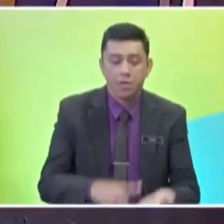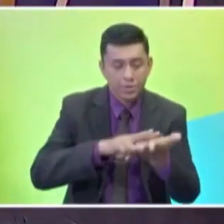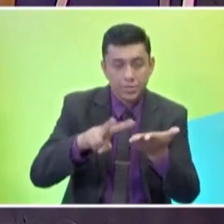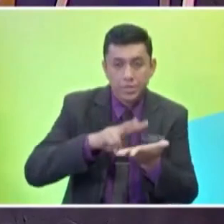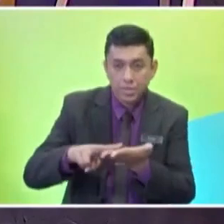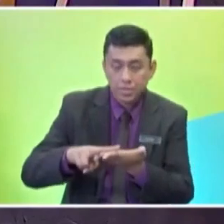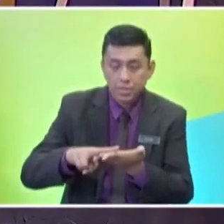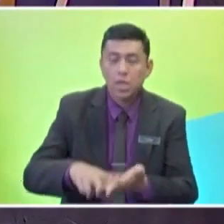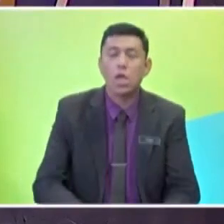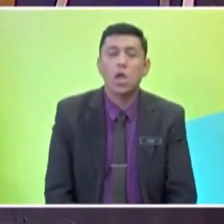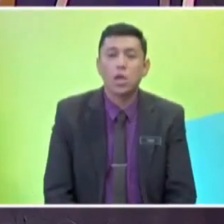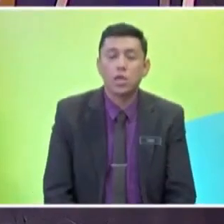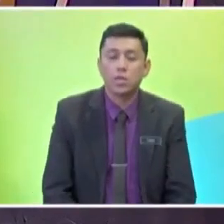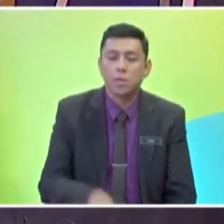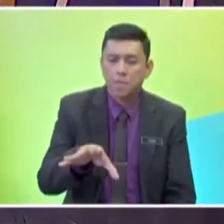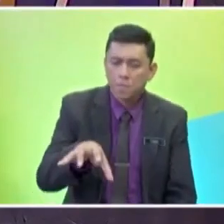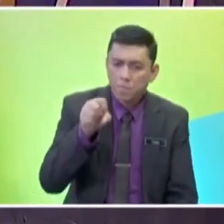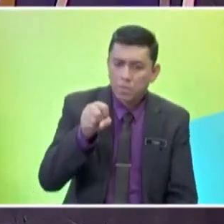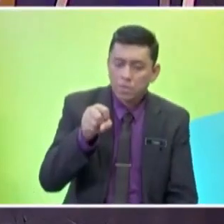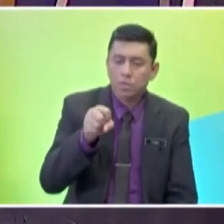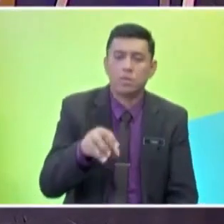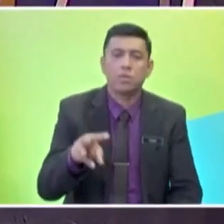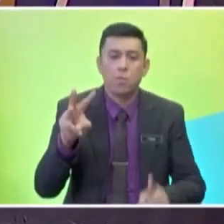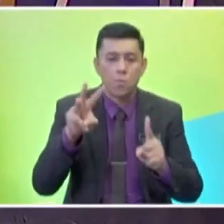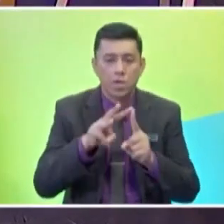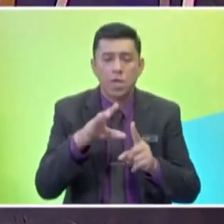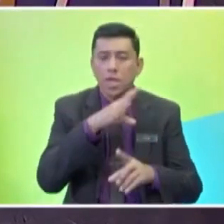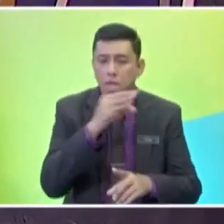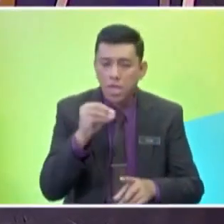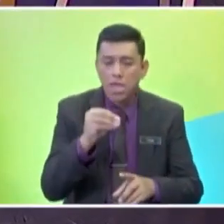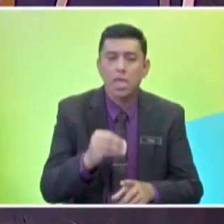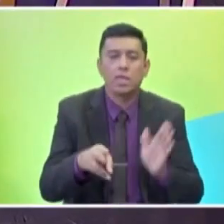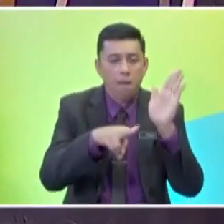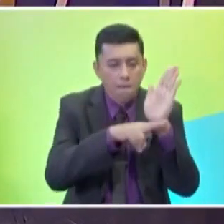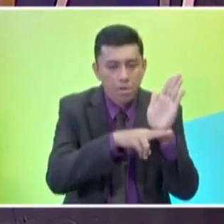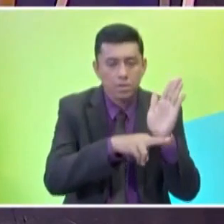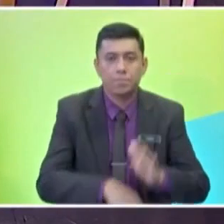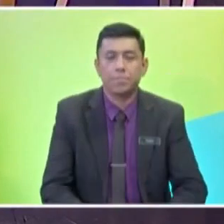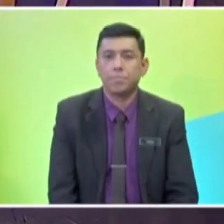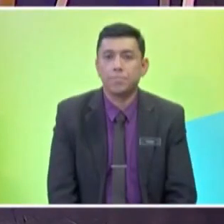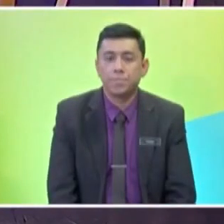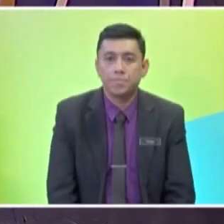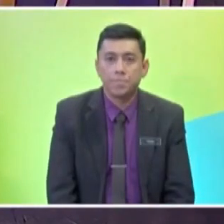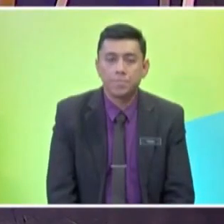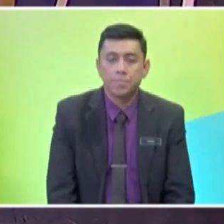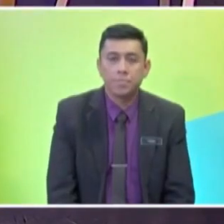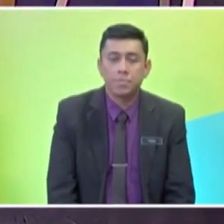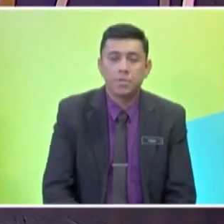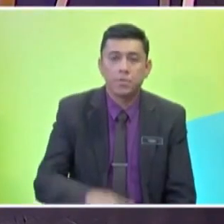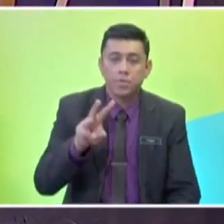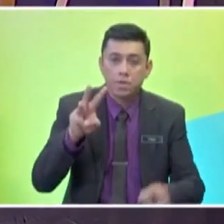the initials and you can guess the word from there. I see. Okay, so the first one is W, okay, which